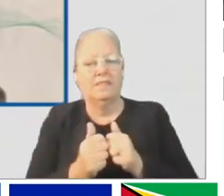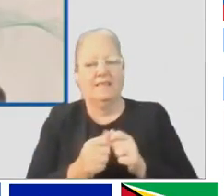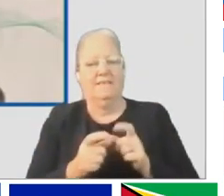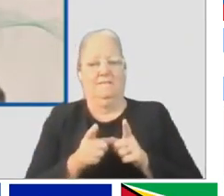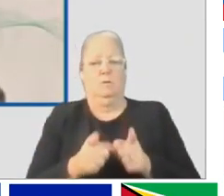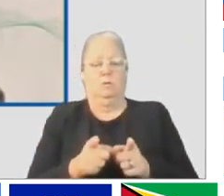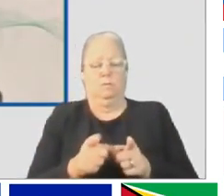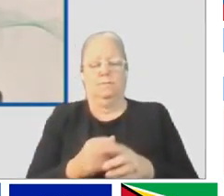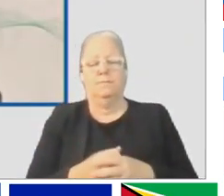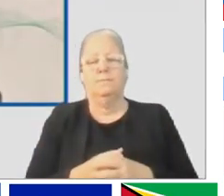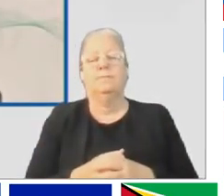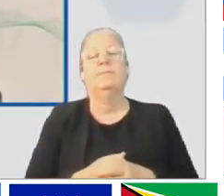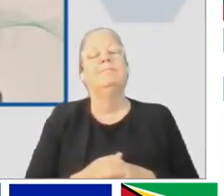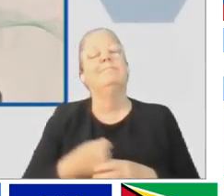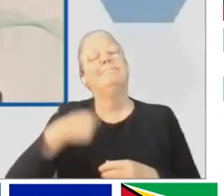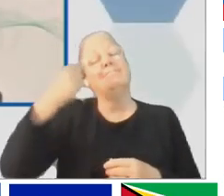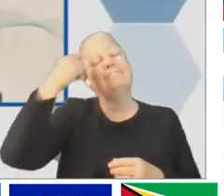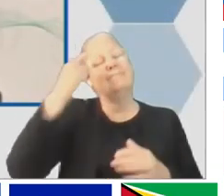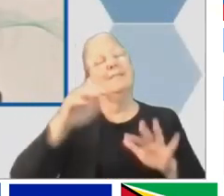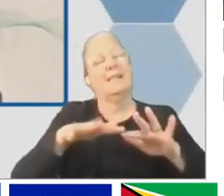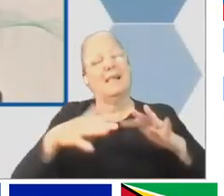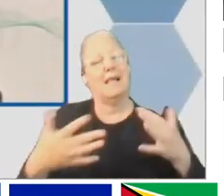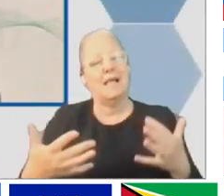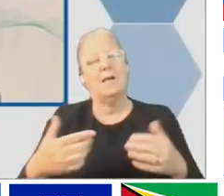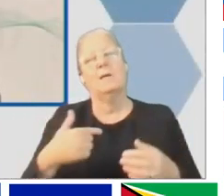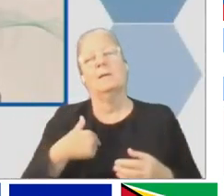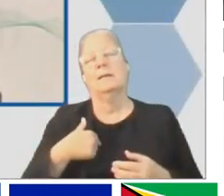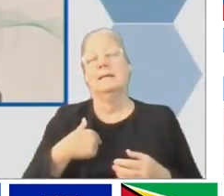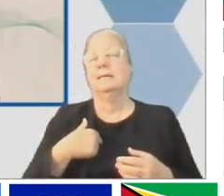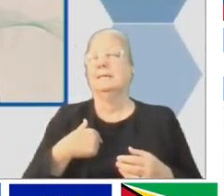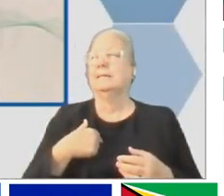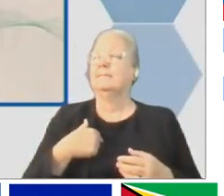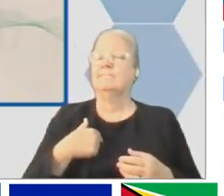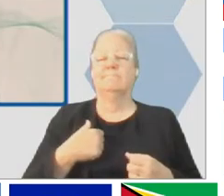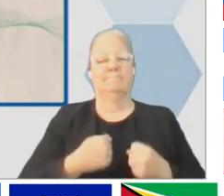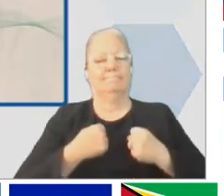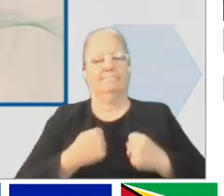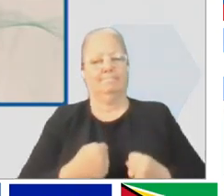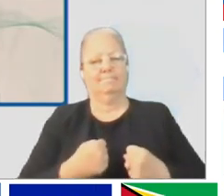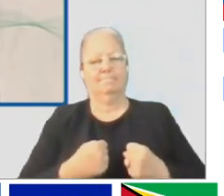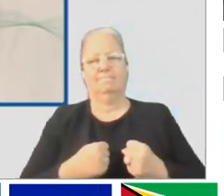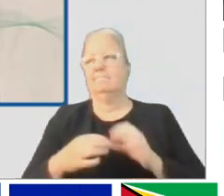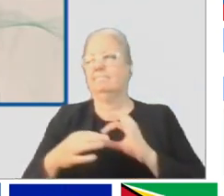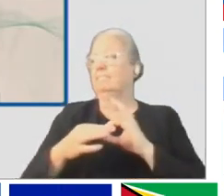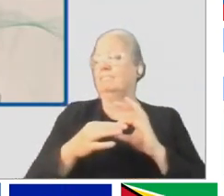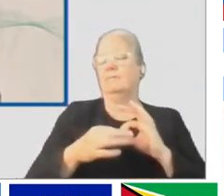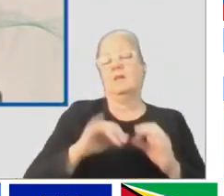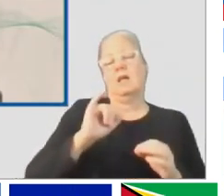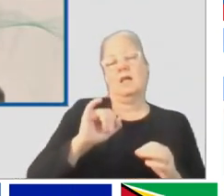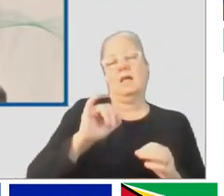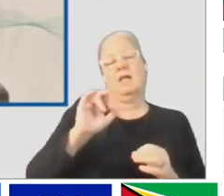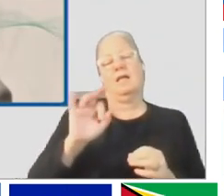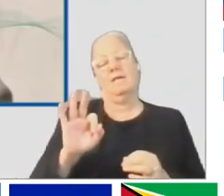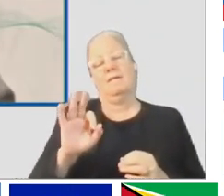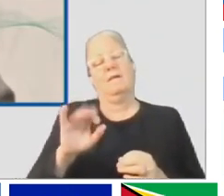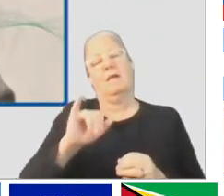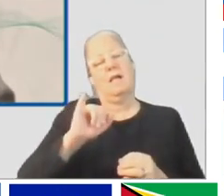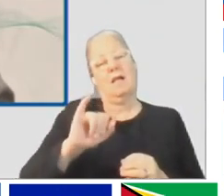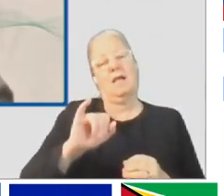of how we can strengthen that interface between the IFRC and